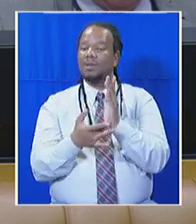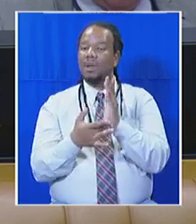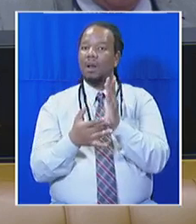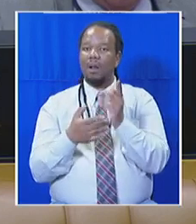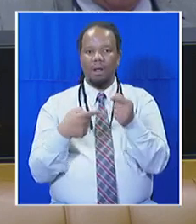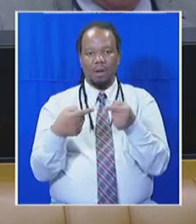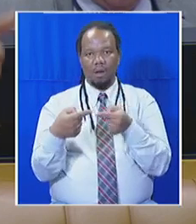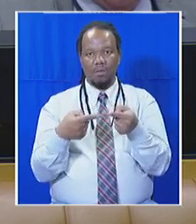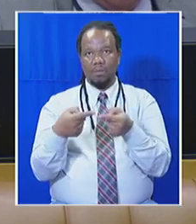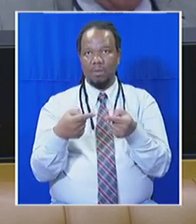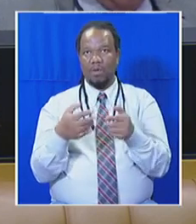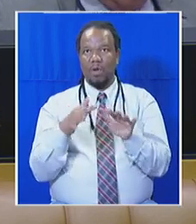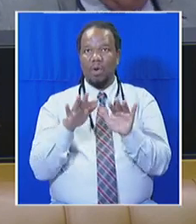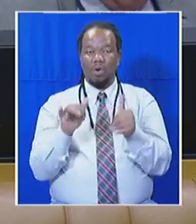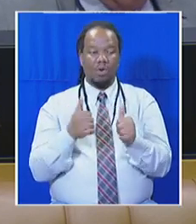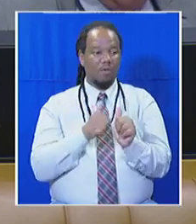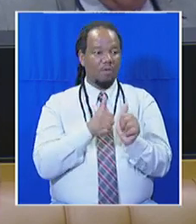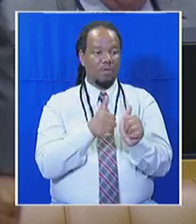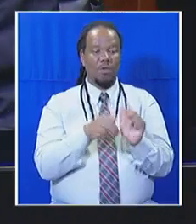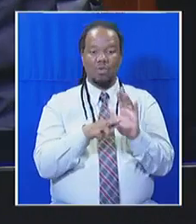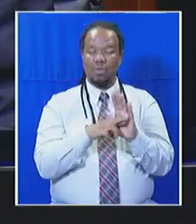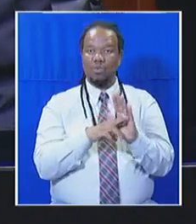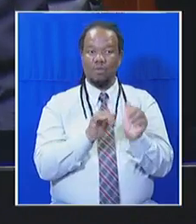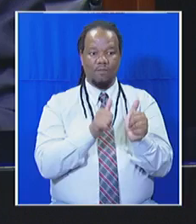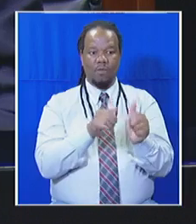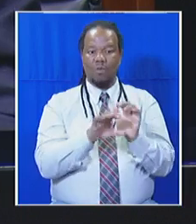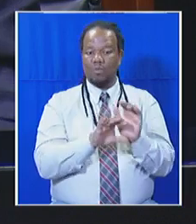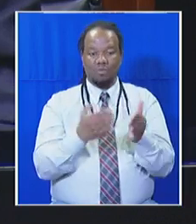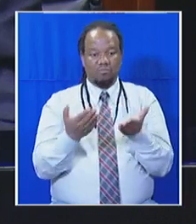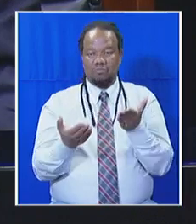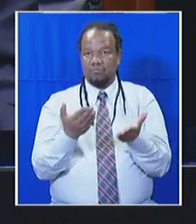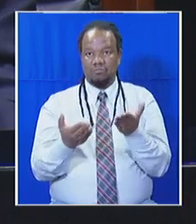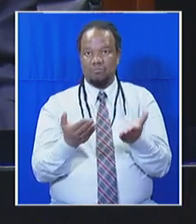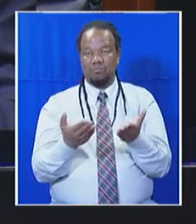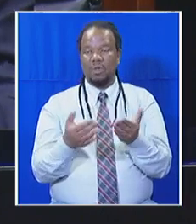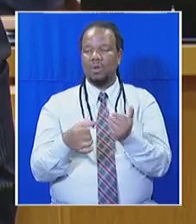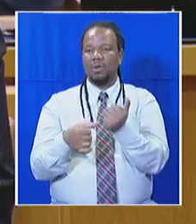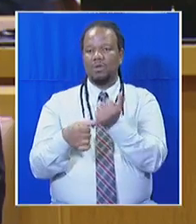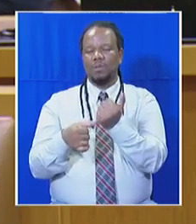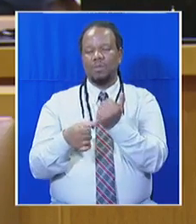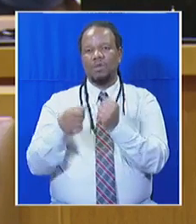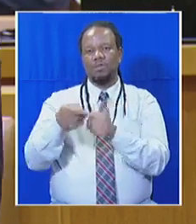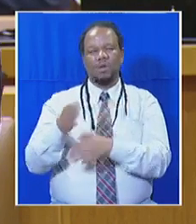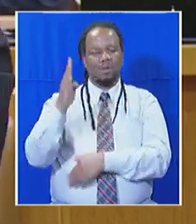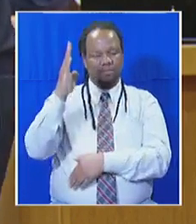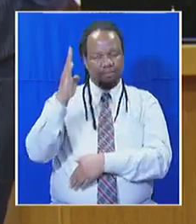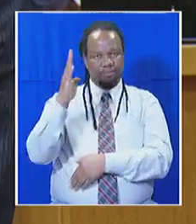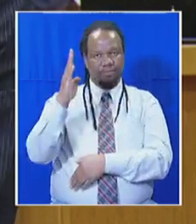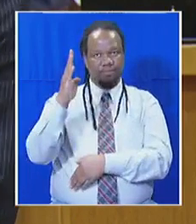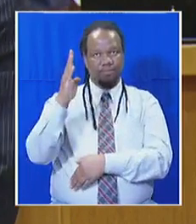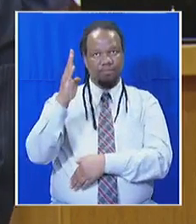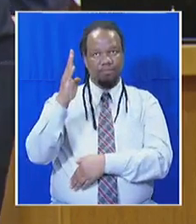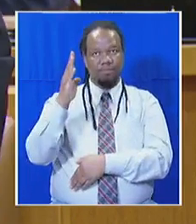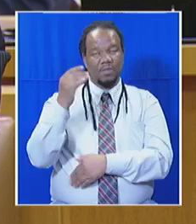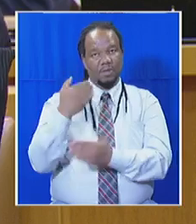with either the rules or the Constitution. Thank you. Yes. Deputy Speaker, Deputy Speaker, if I